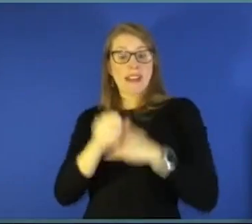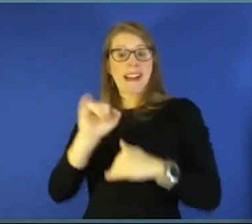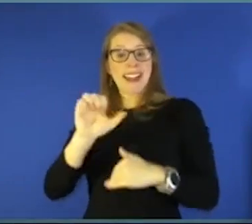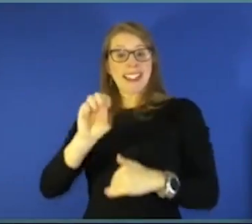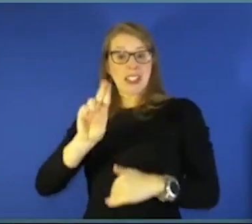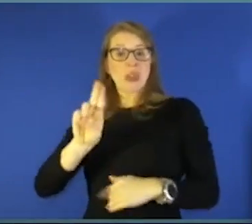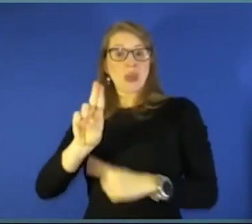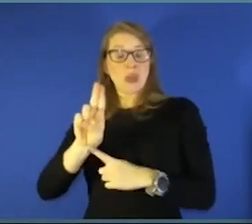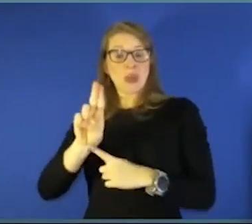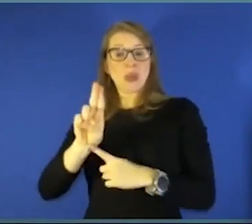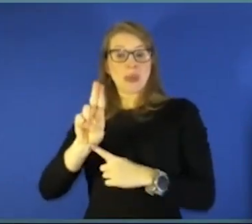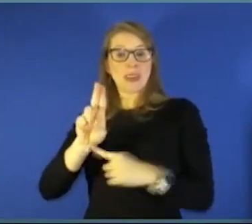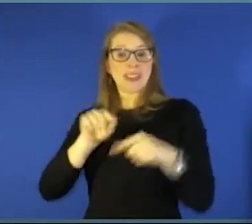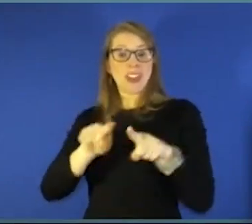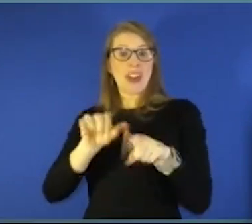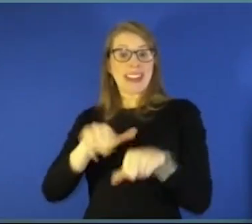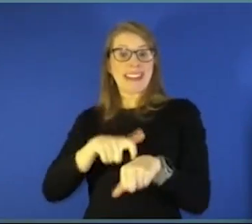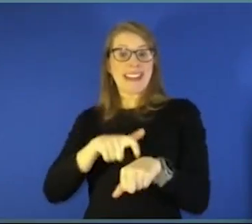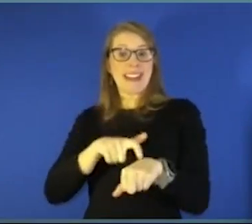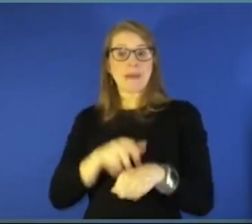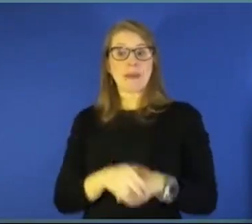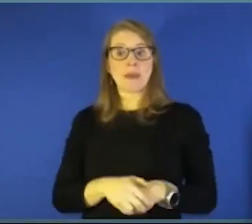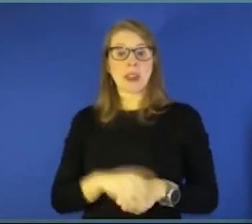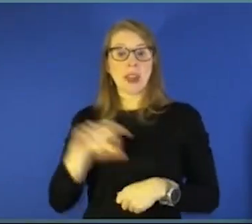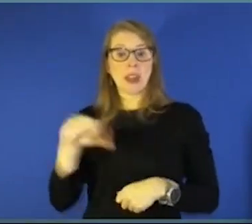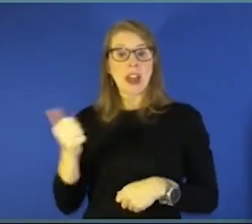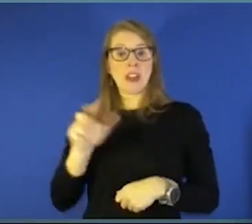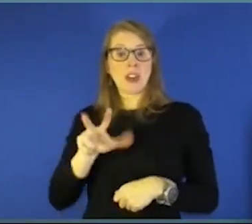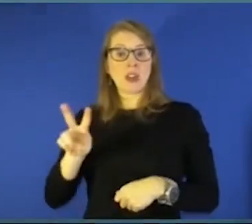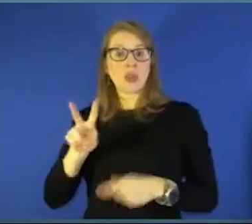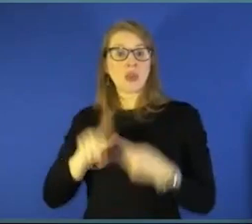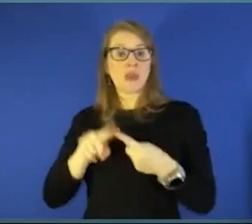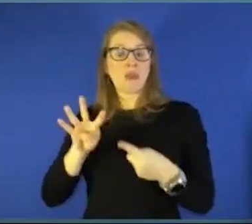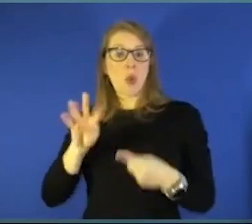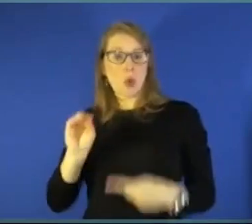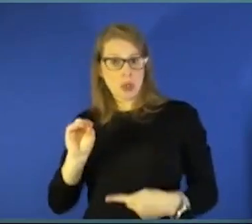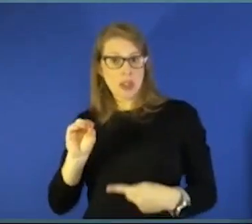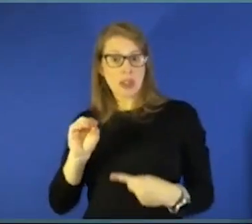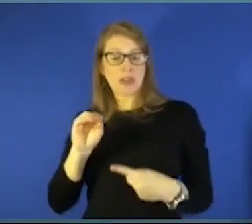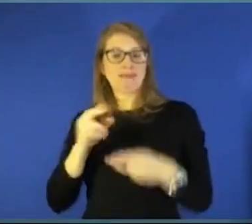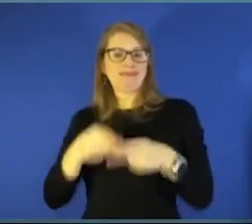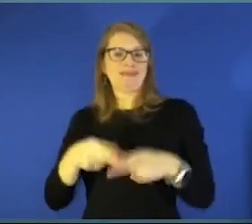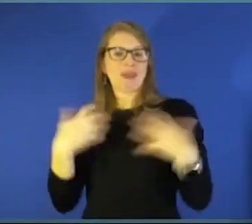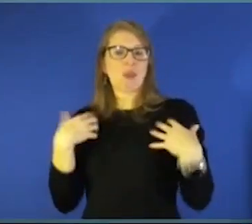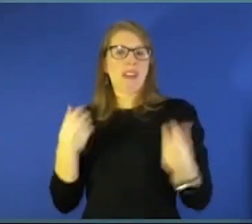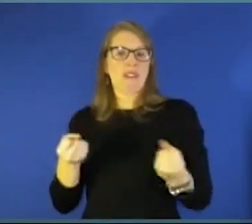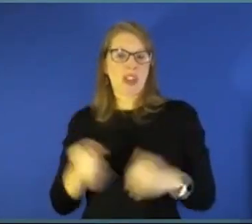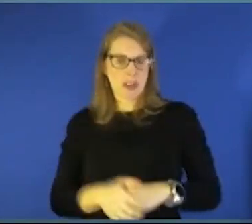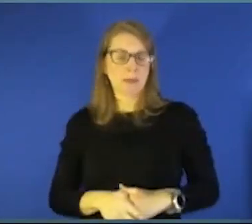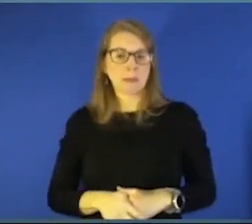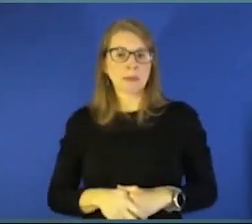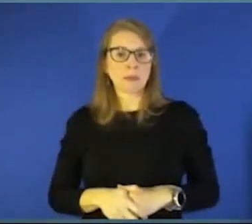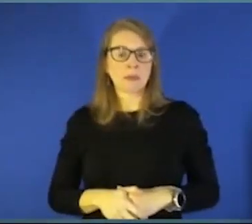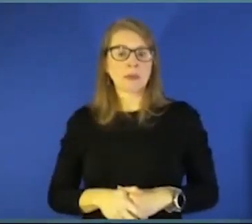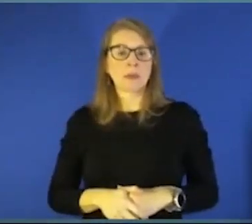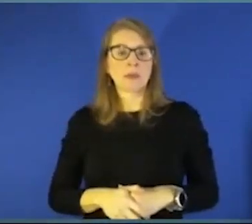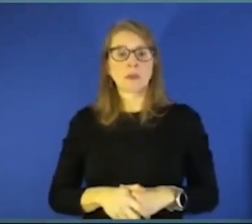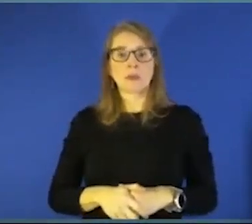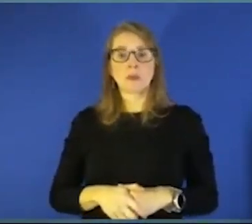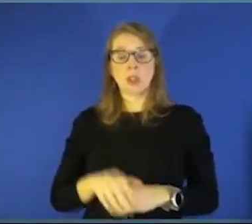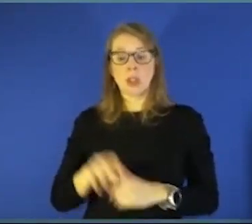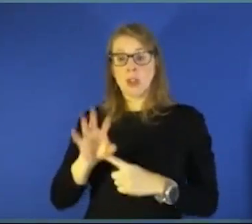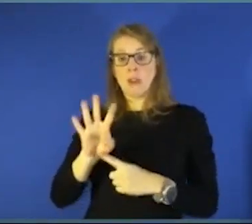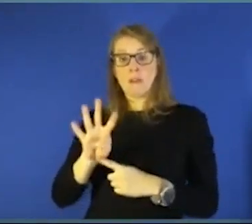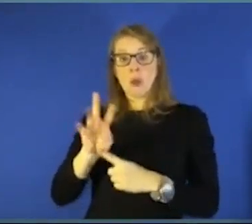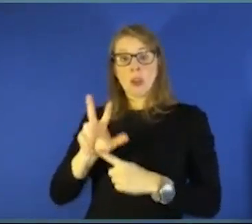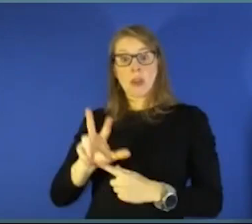at that time, and we had another 32 to 40 that were in the recovery phase. Of those patients, 43 of those are